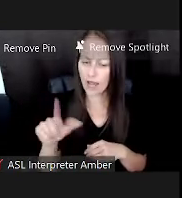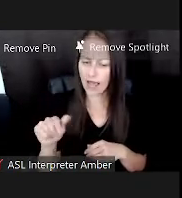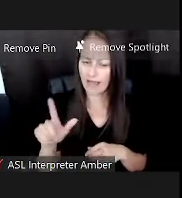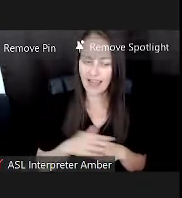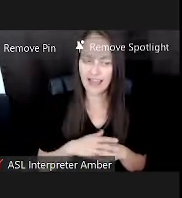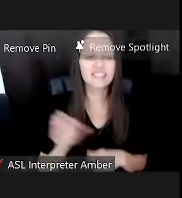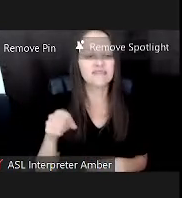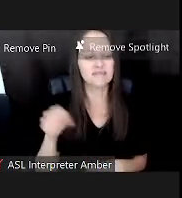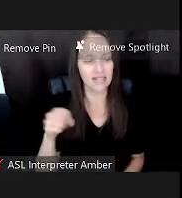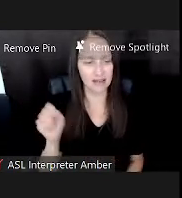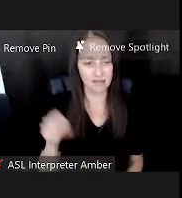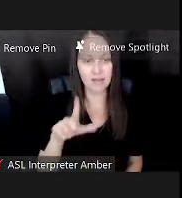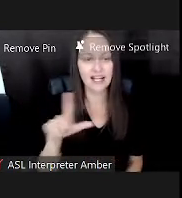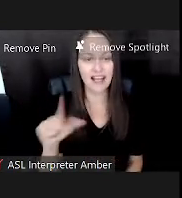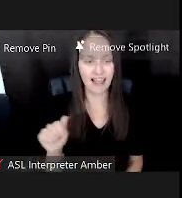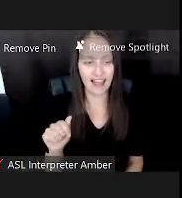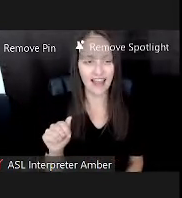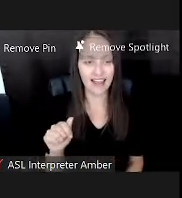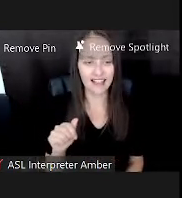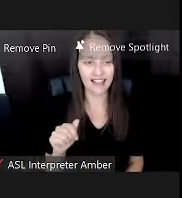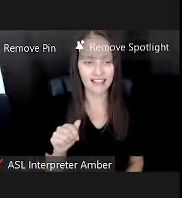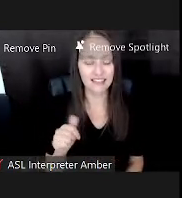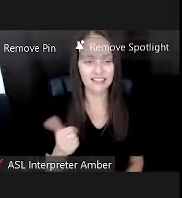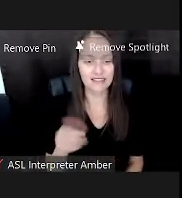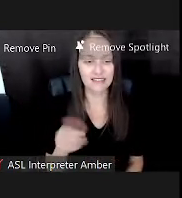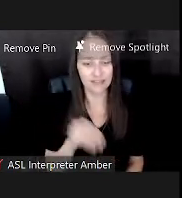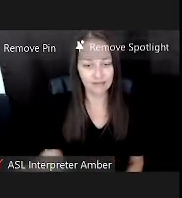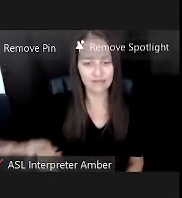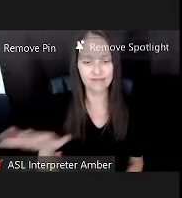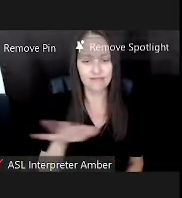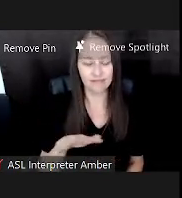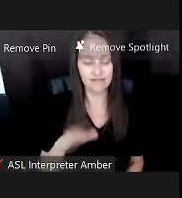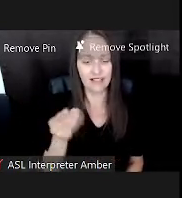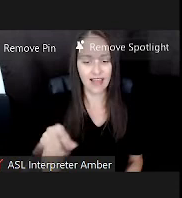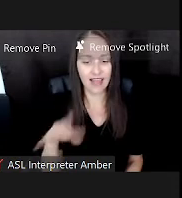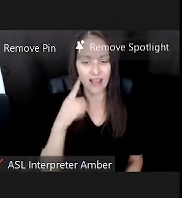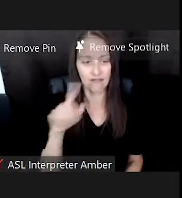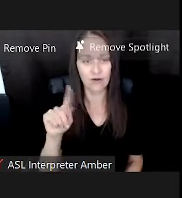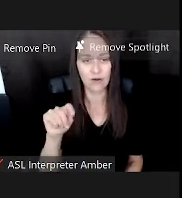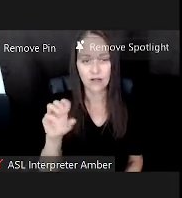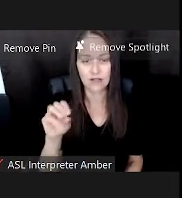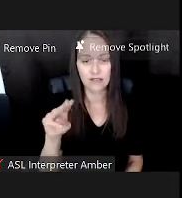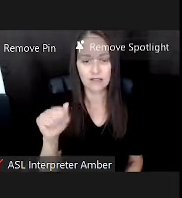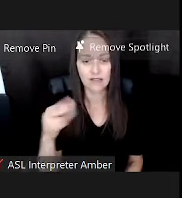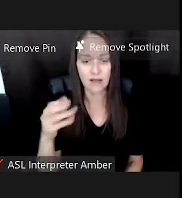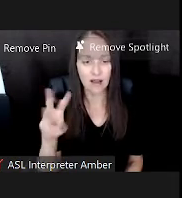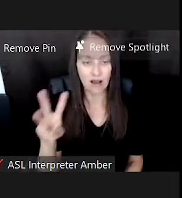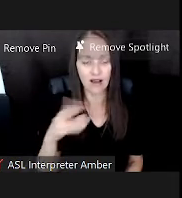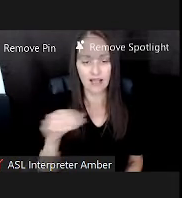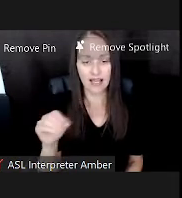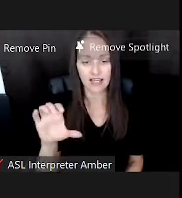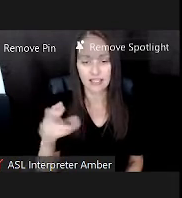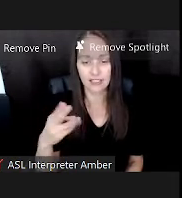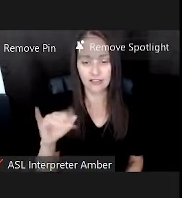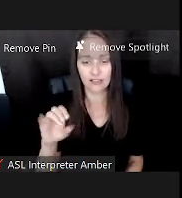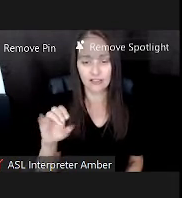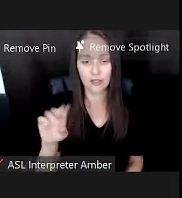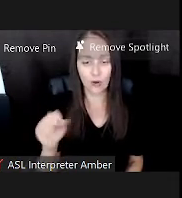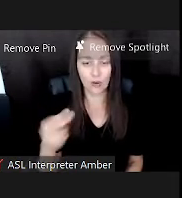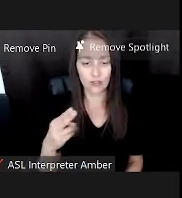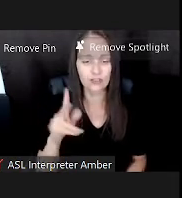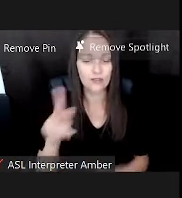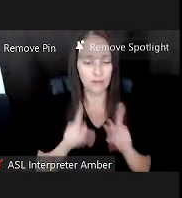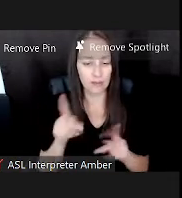I'm in LA. I'm in the unceded lands of the Tongva and the Chumash people in Los Angeles,